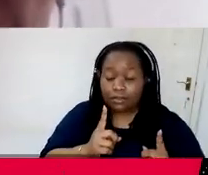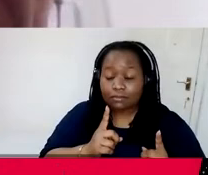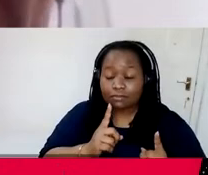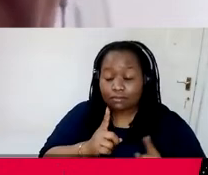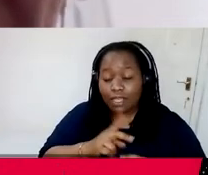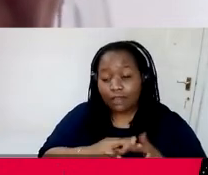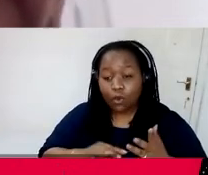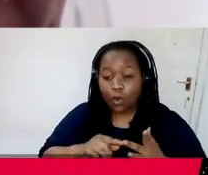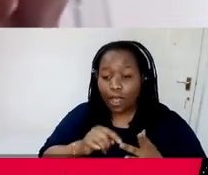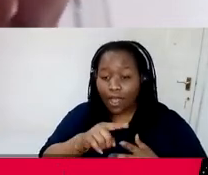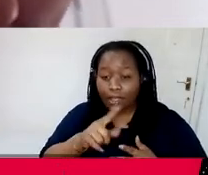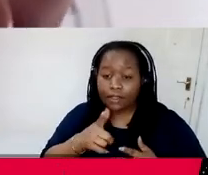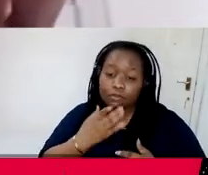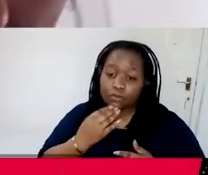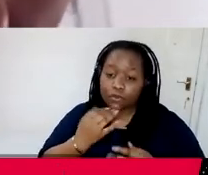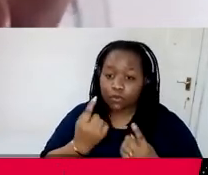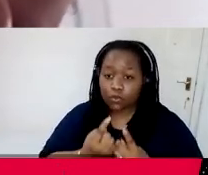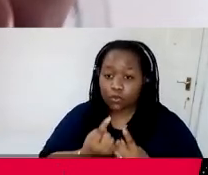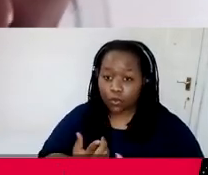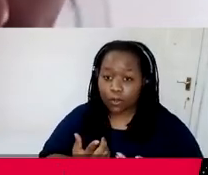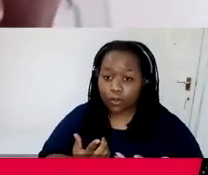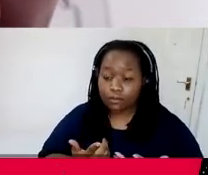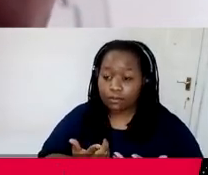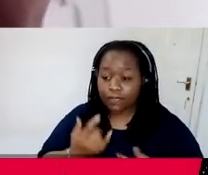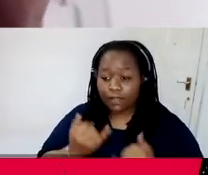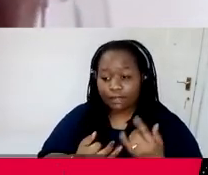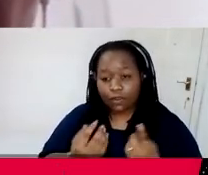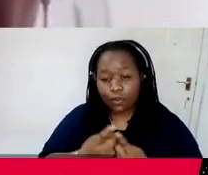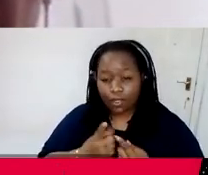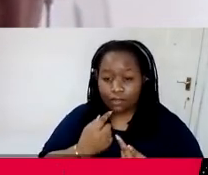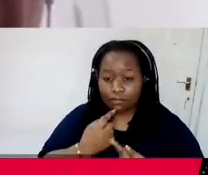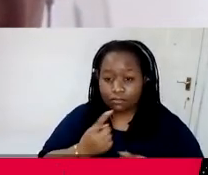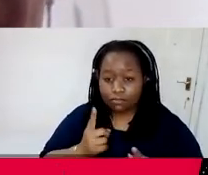information. So I was able to